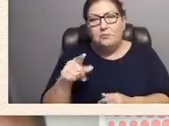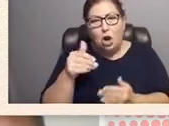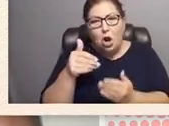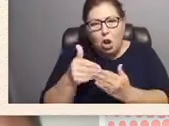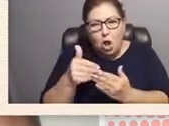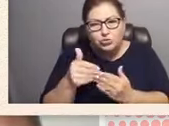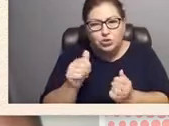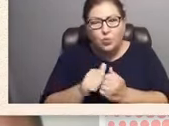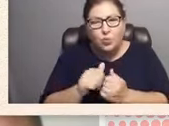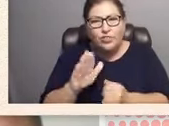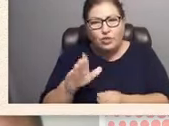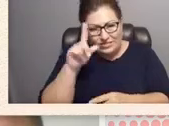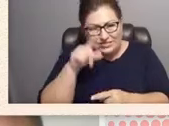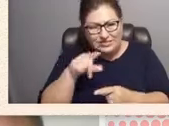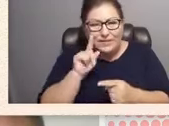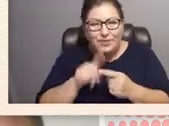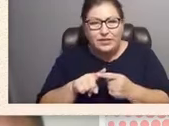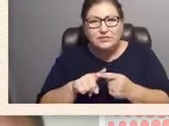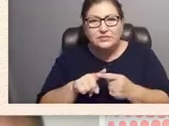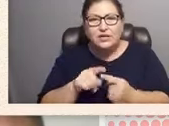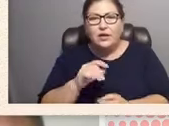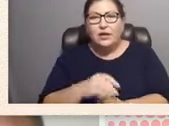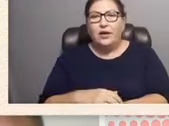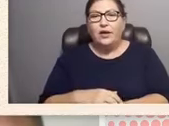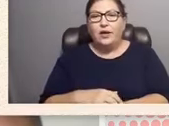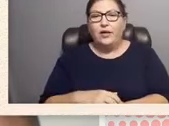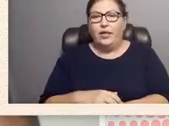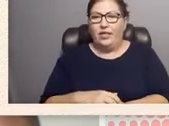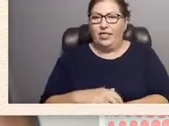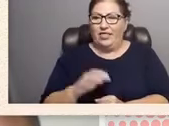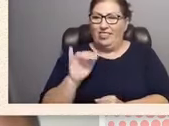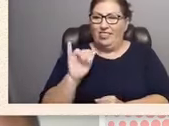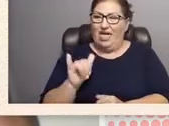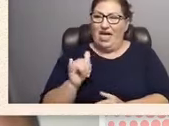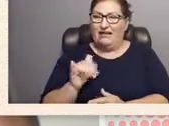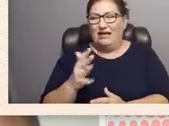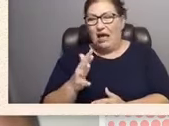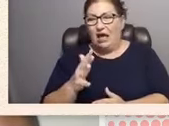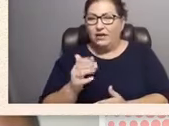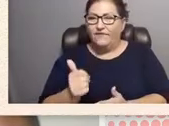siblings, that dynamic kind of helped. Uh,